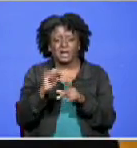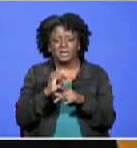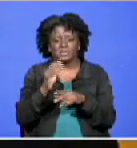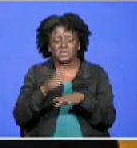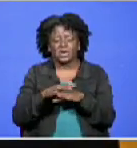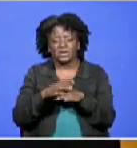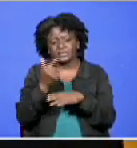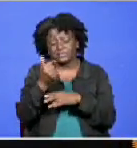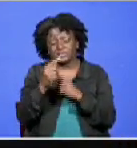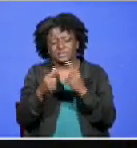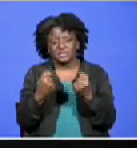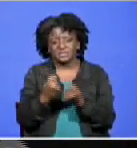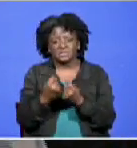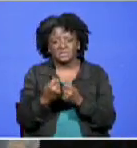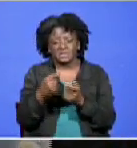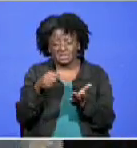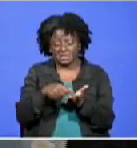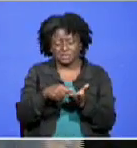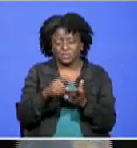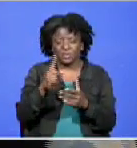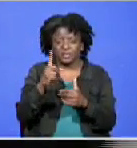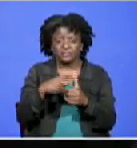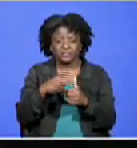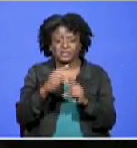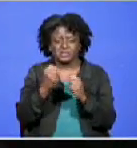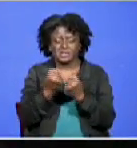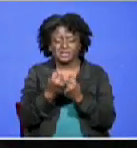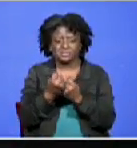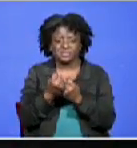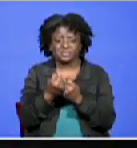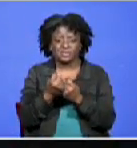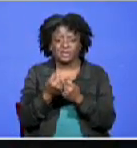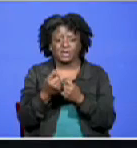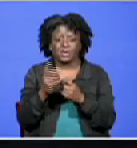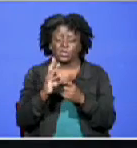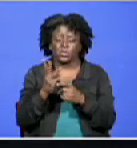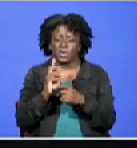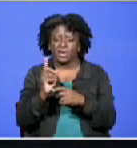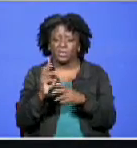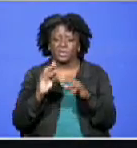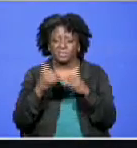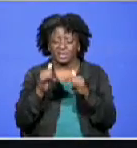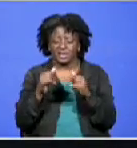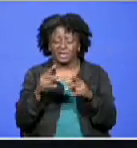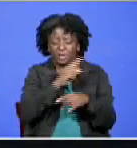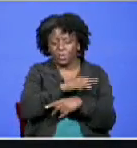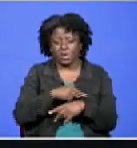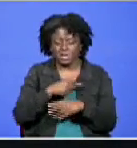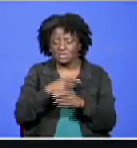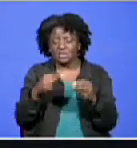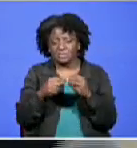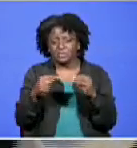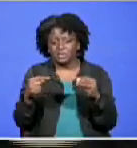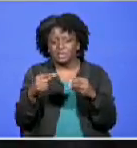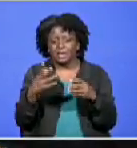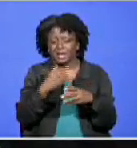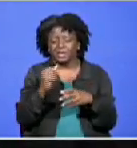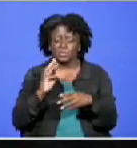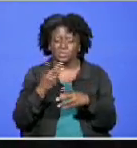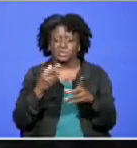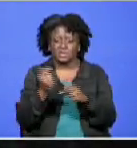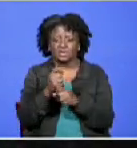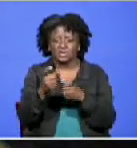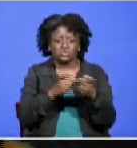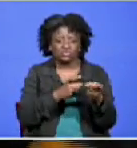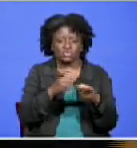think this is one of the first teams I've been on where we've played a quality opponent and we really controlled the game. I think you know, from start to finish, I think we